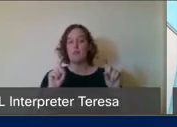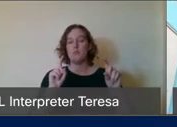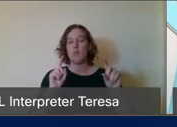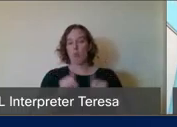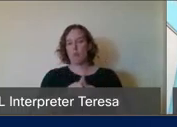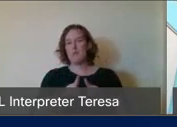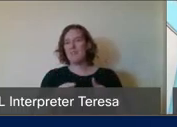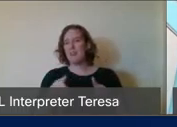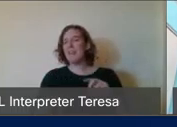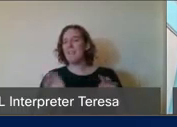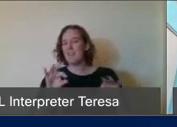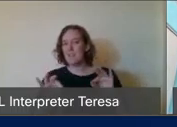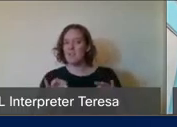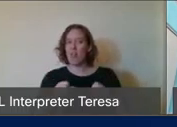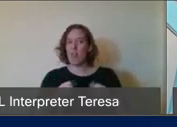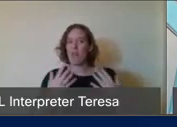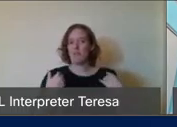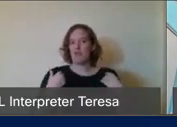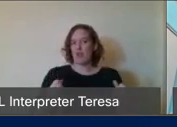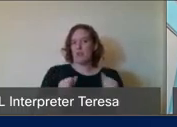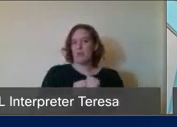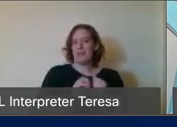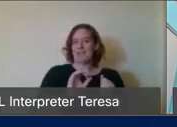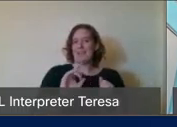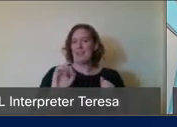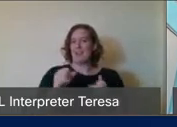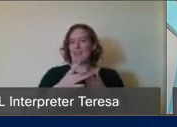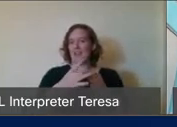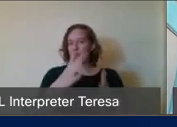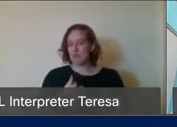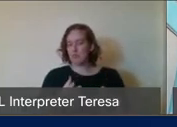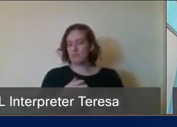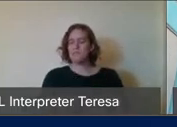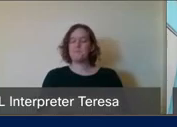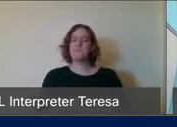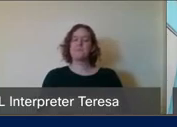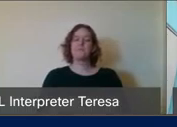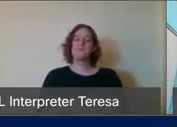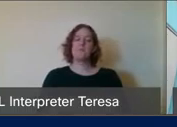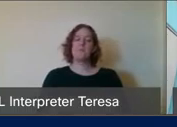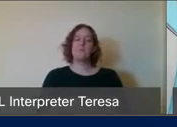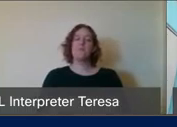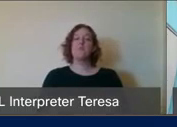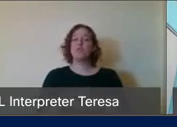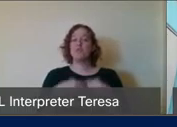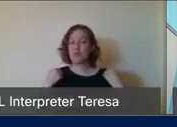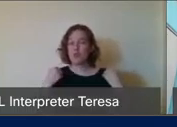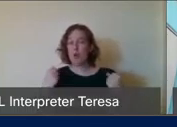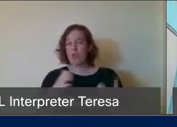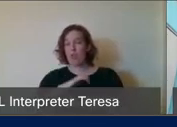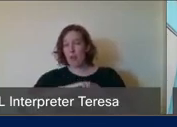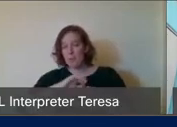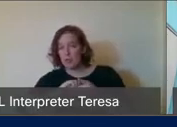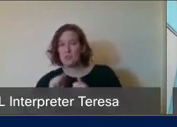definitely a lot of strengths with DDS leadership. There's strong collaboration with